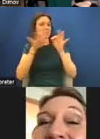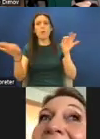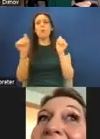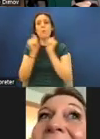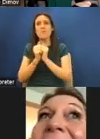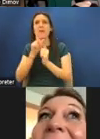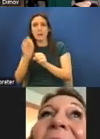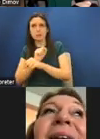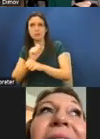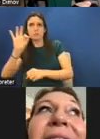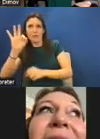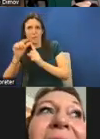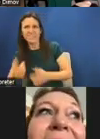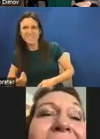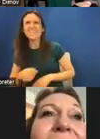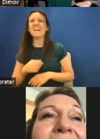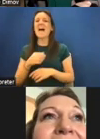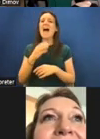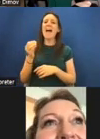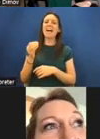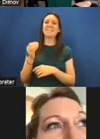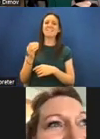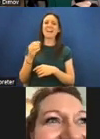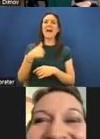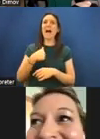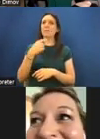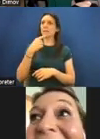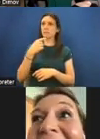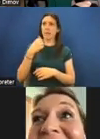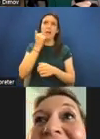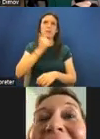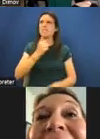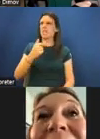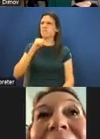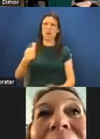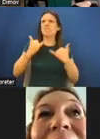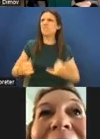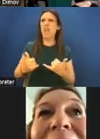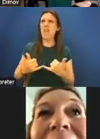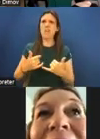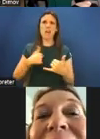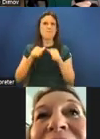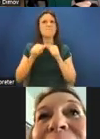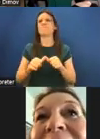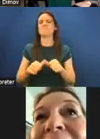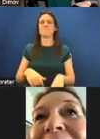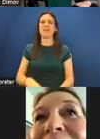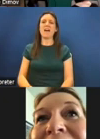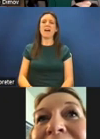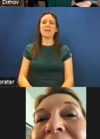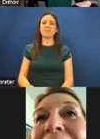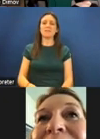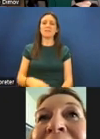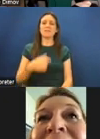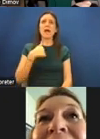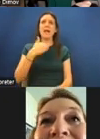every day I would get up and I would say, not today. And I actually have that motto, like I have just the words "not today" with